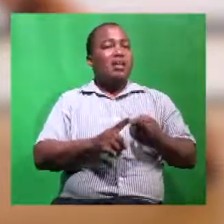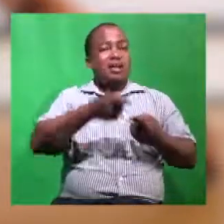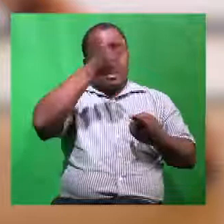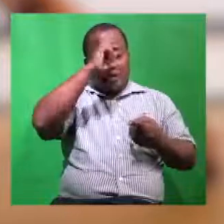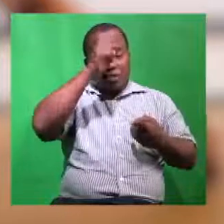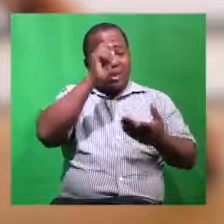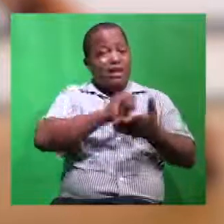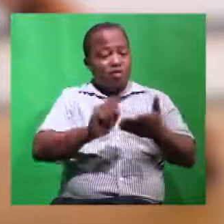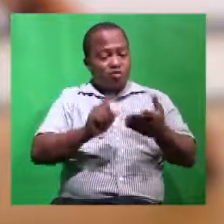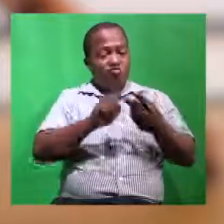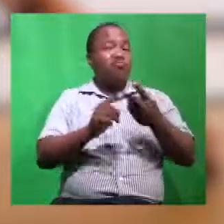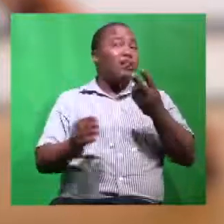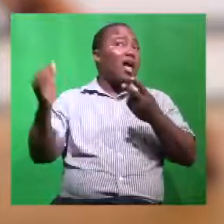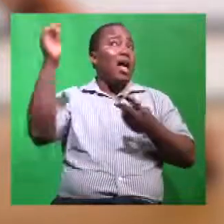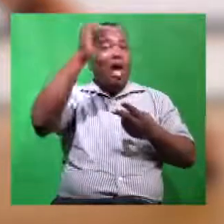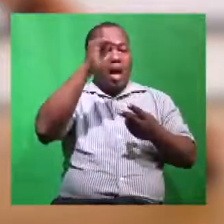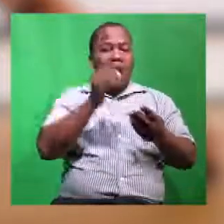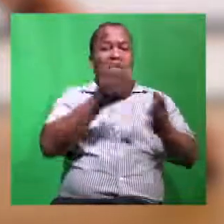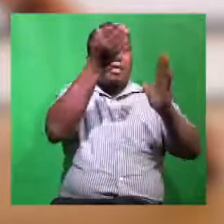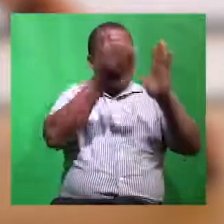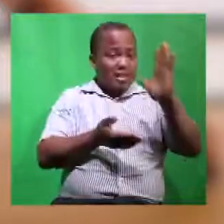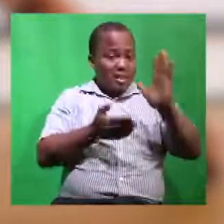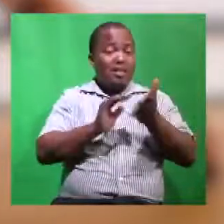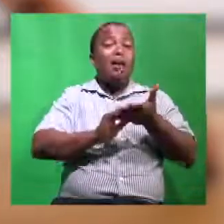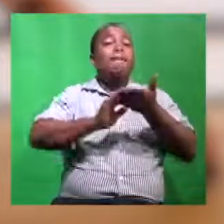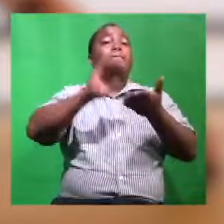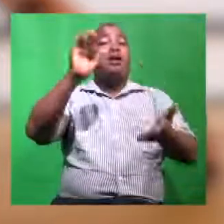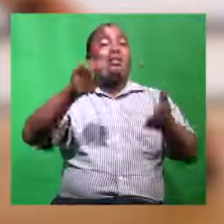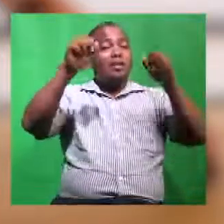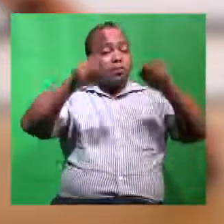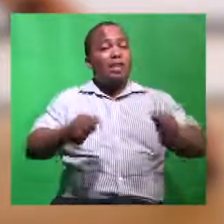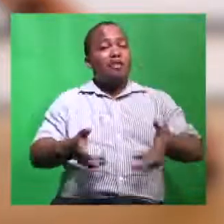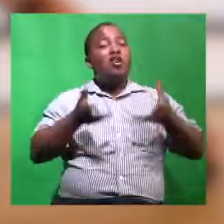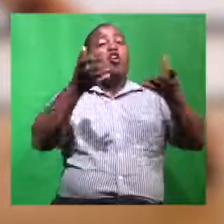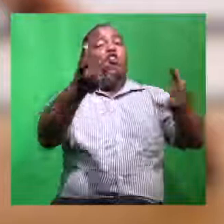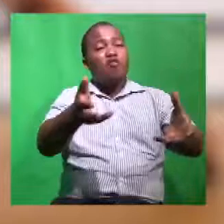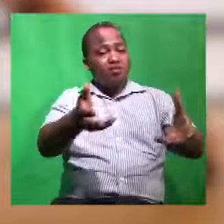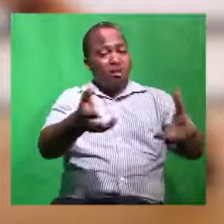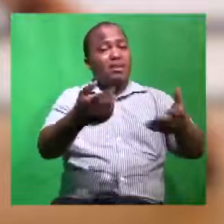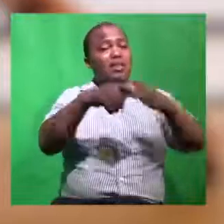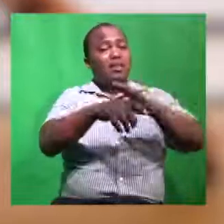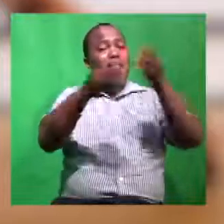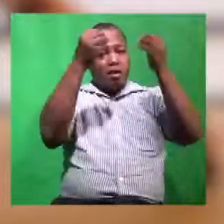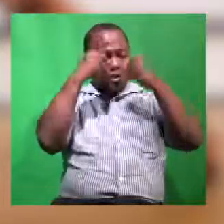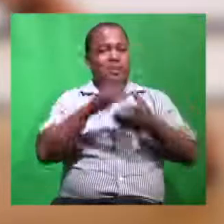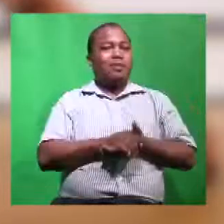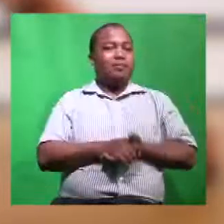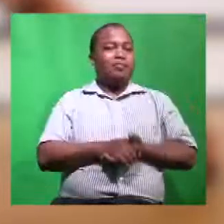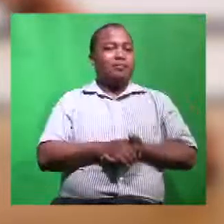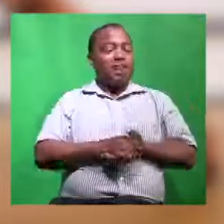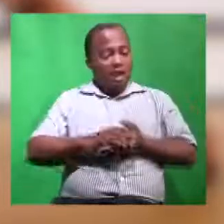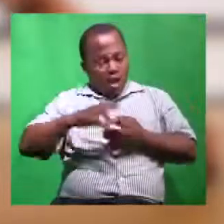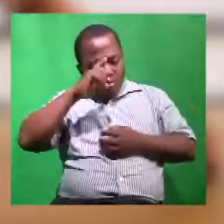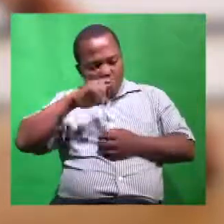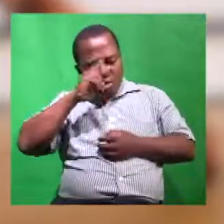school, in higher level, whatever, as I've seen there. Here, more emphasis has to be given in tertiary education. In one